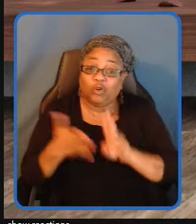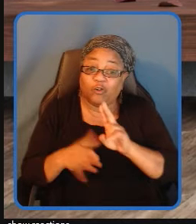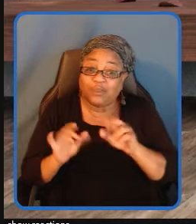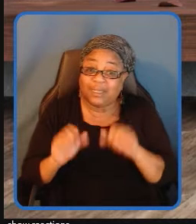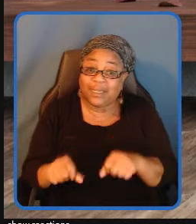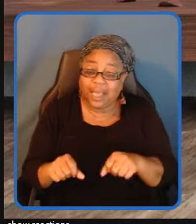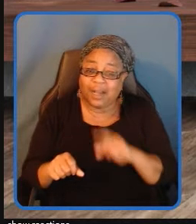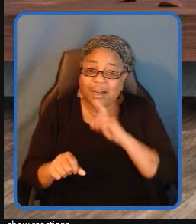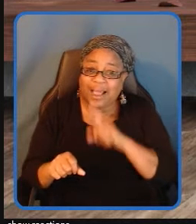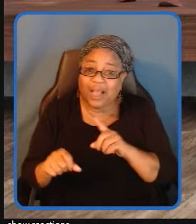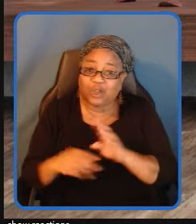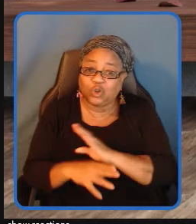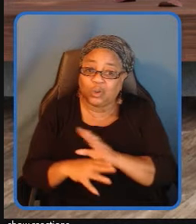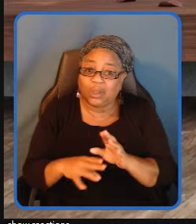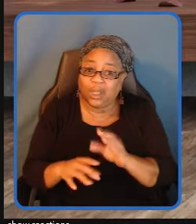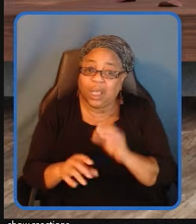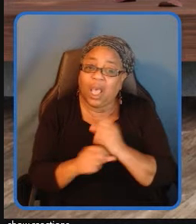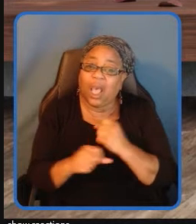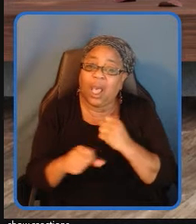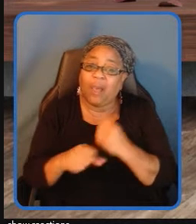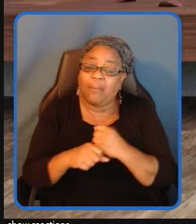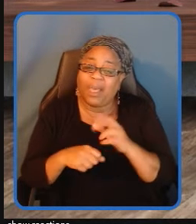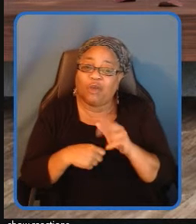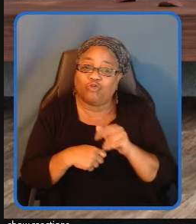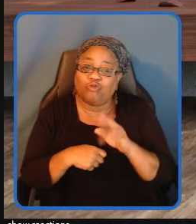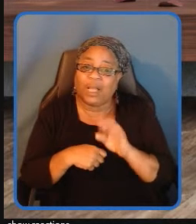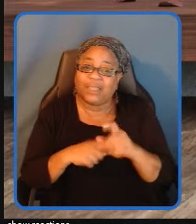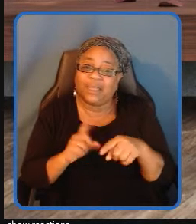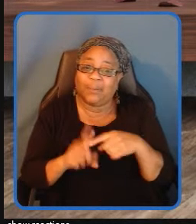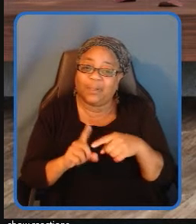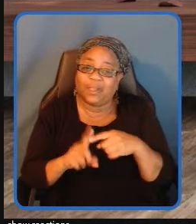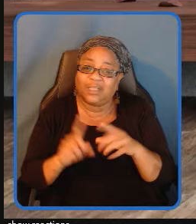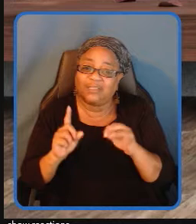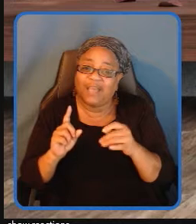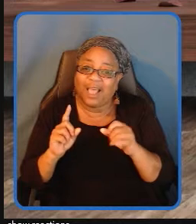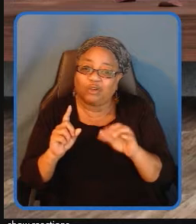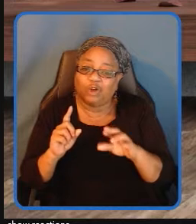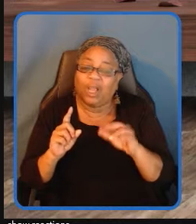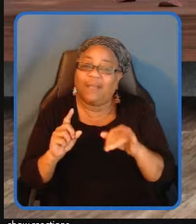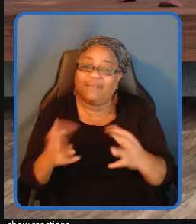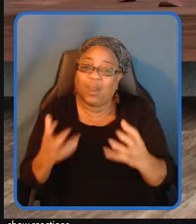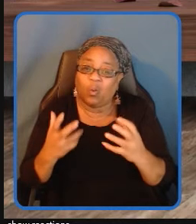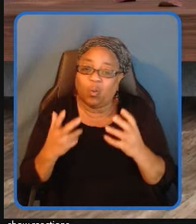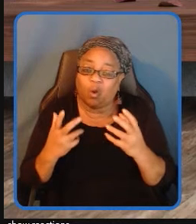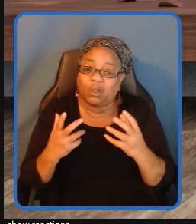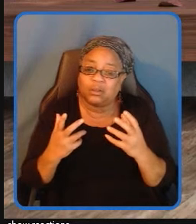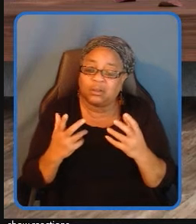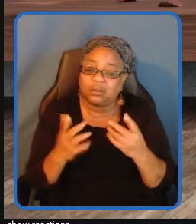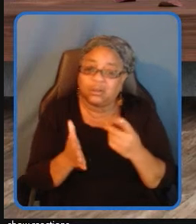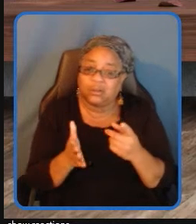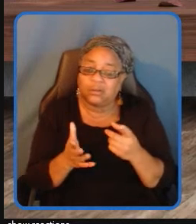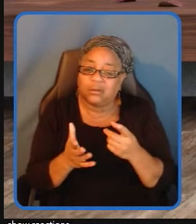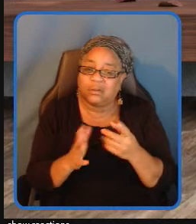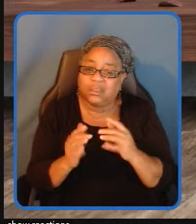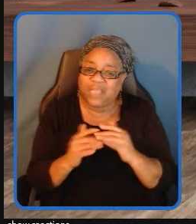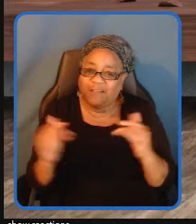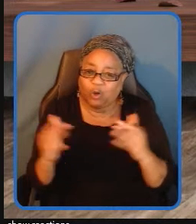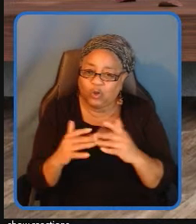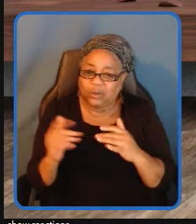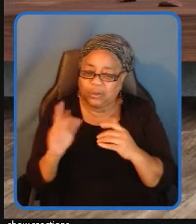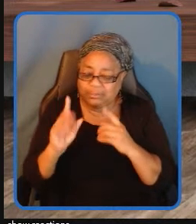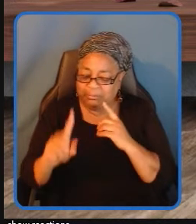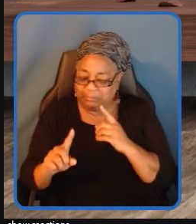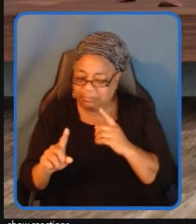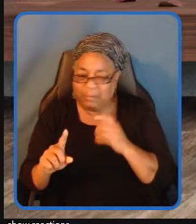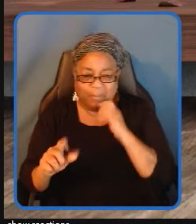can actually make race a plus factor if they want to have diversity. There's a lot of importance in that. I won't spend too much time on it.